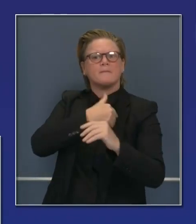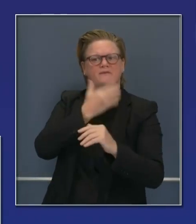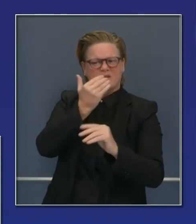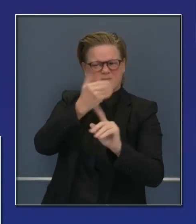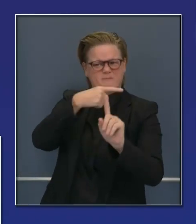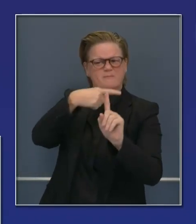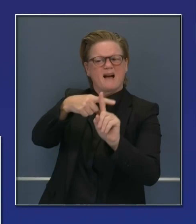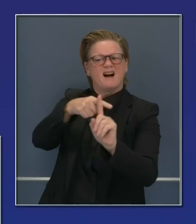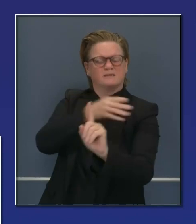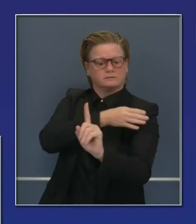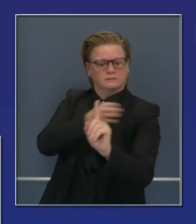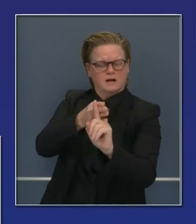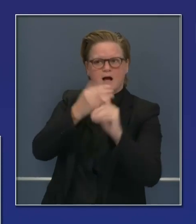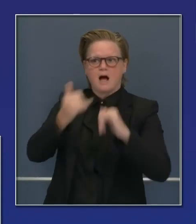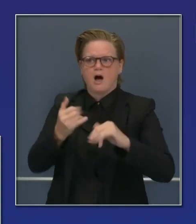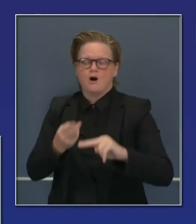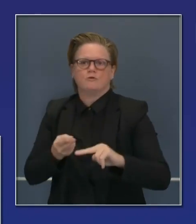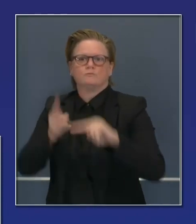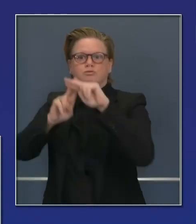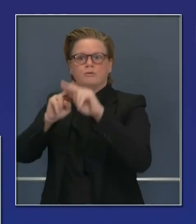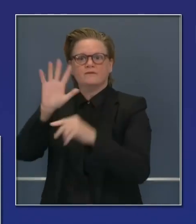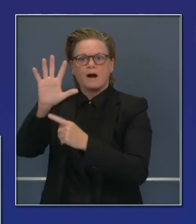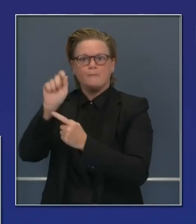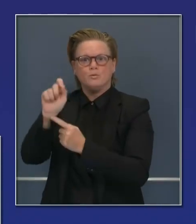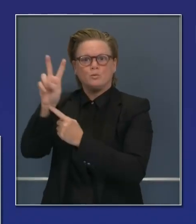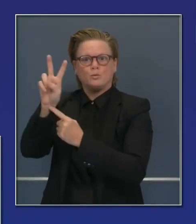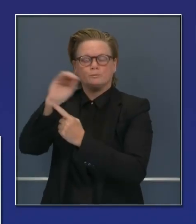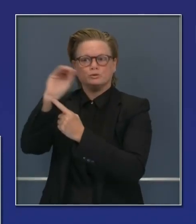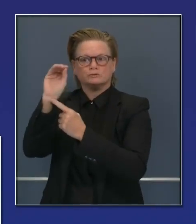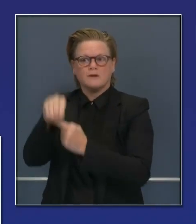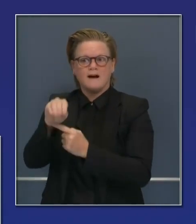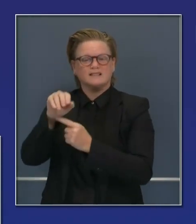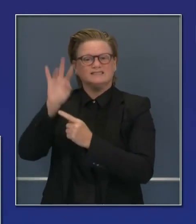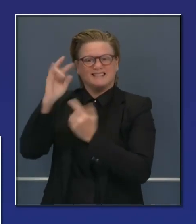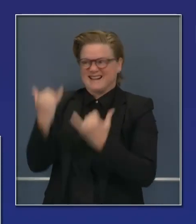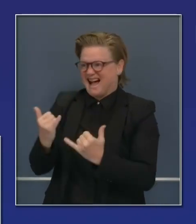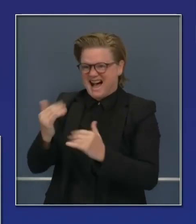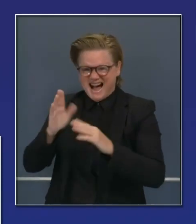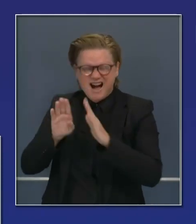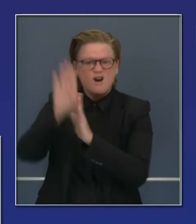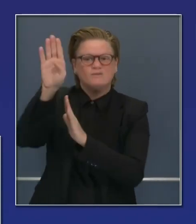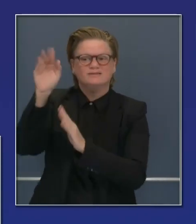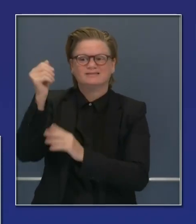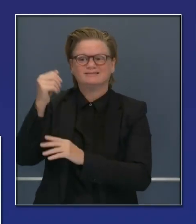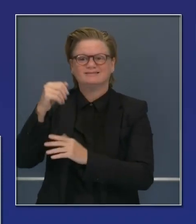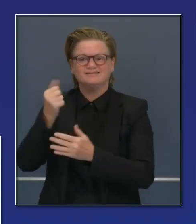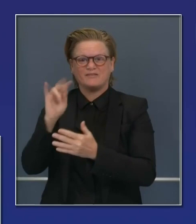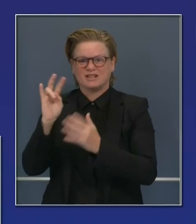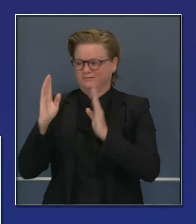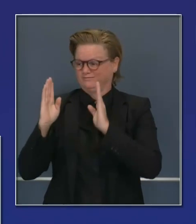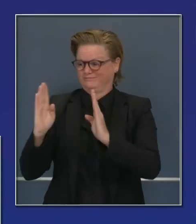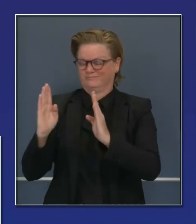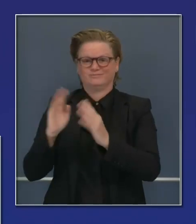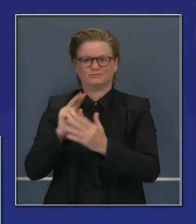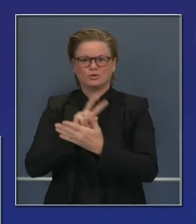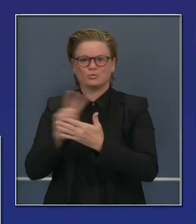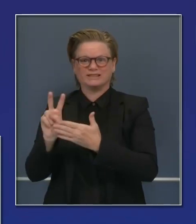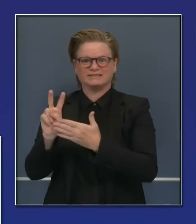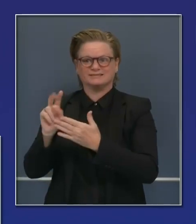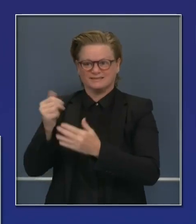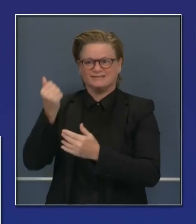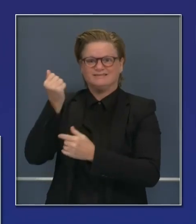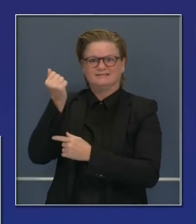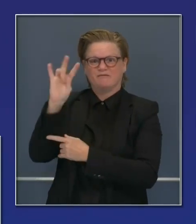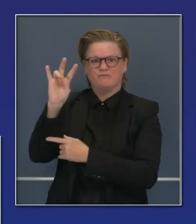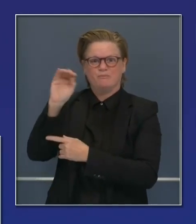5.2% now to 7%. The 7-day positivity rate even higher. You can see hospitalizations now have